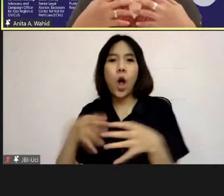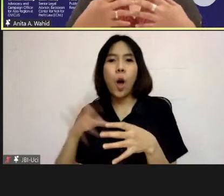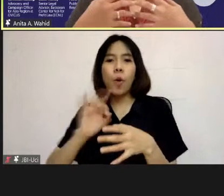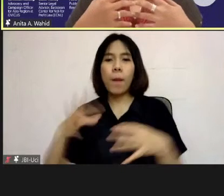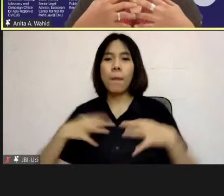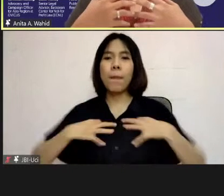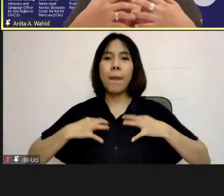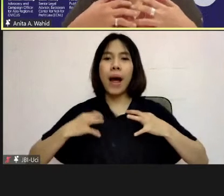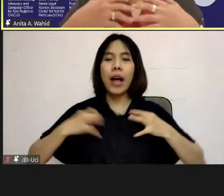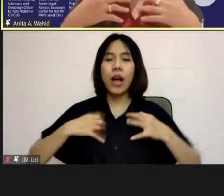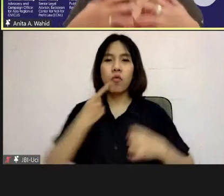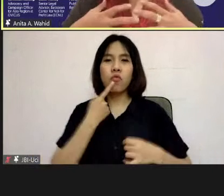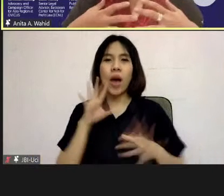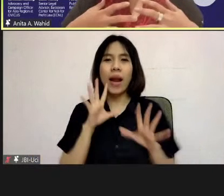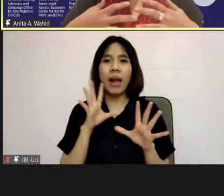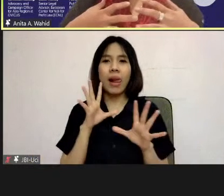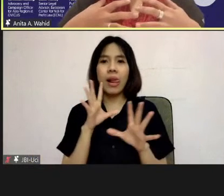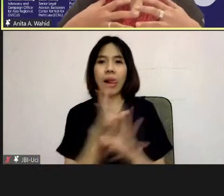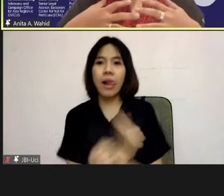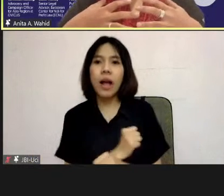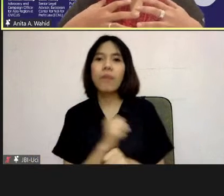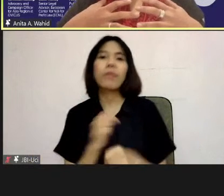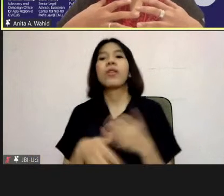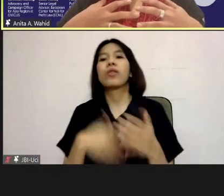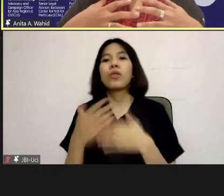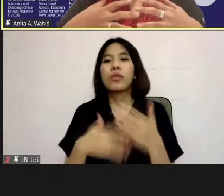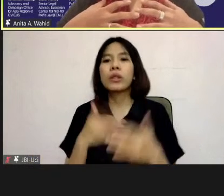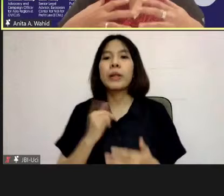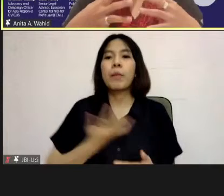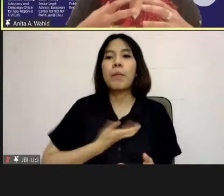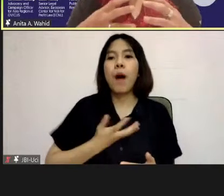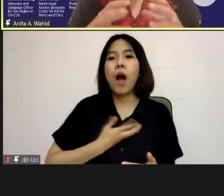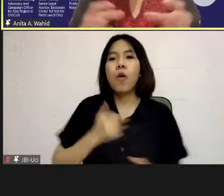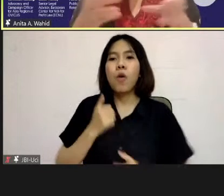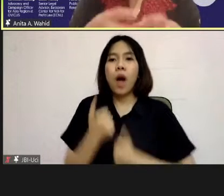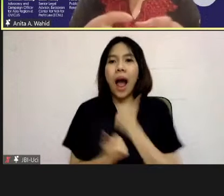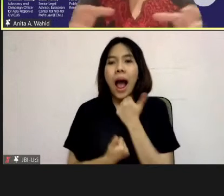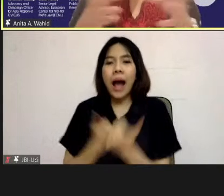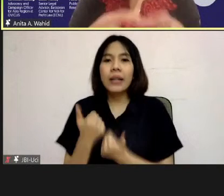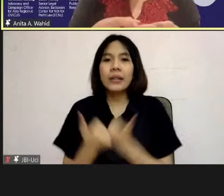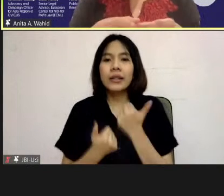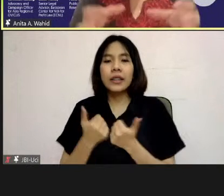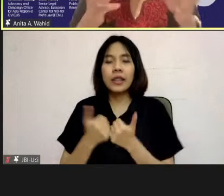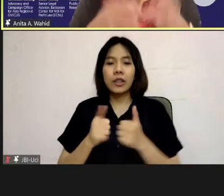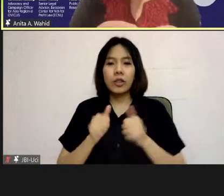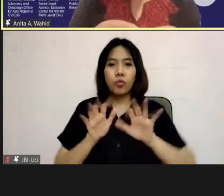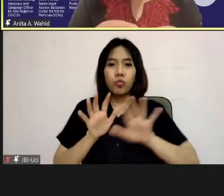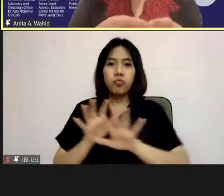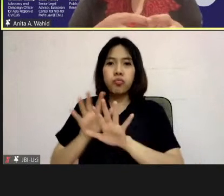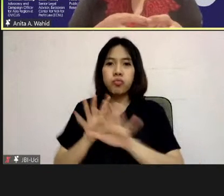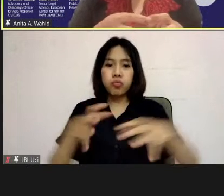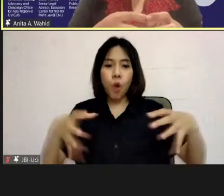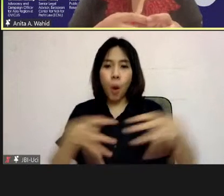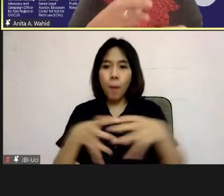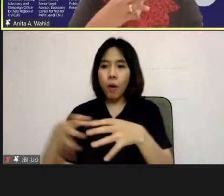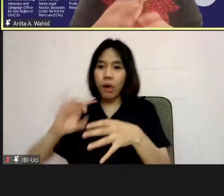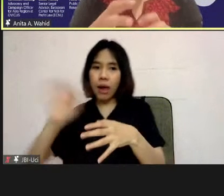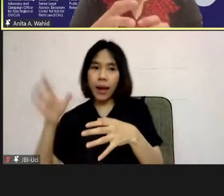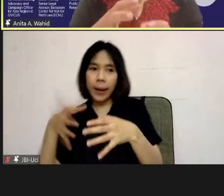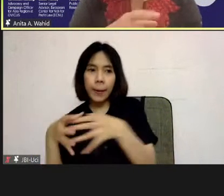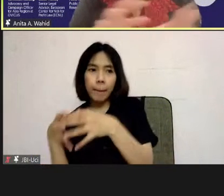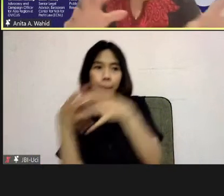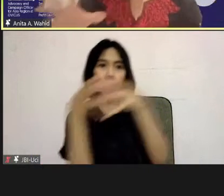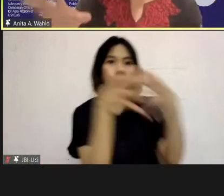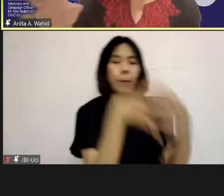impacted for some groups. Have a dark using dark costumes or dark clothes. They come so